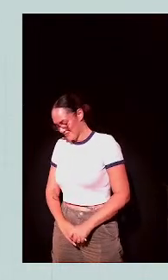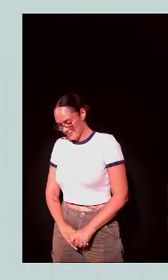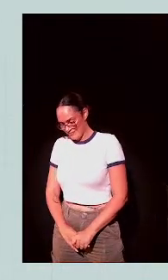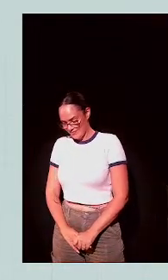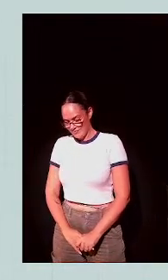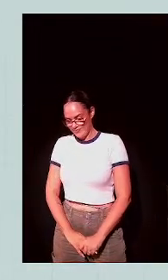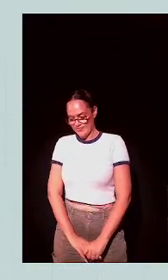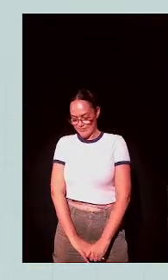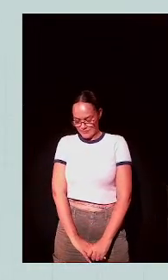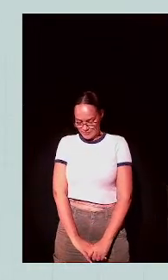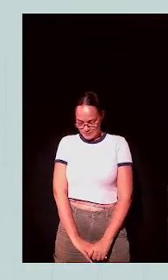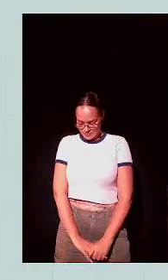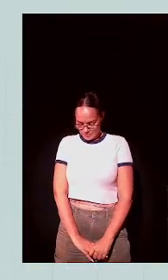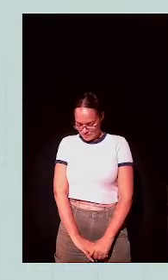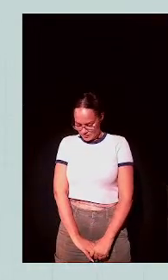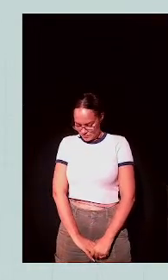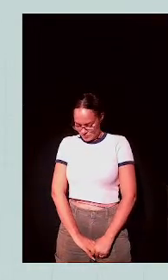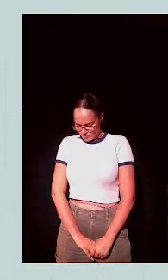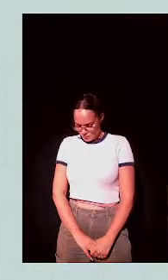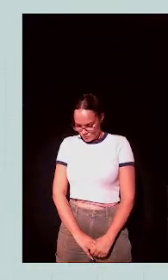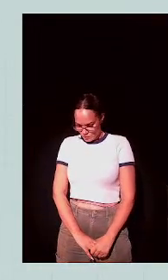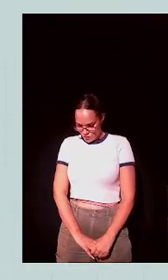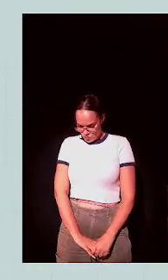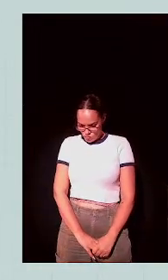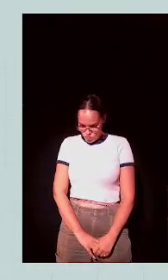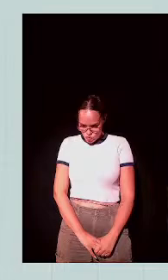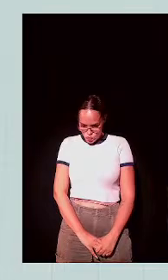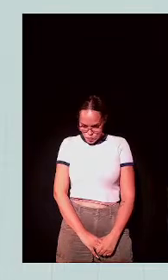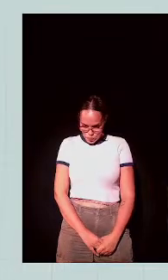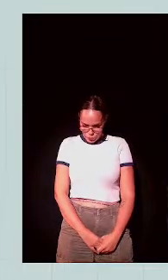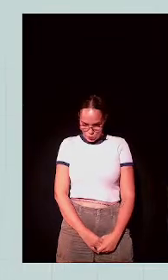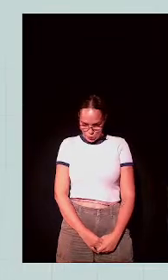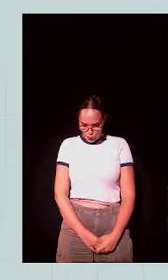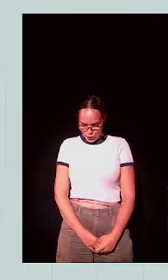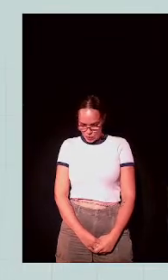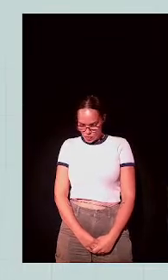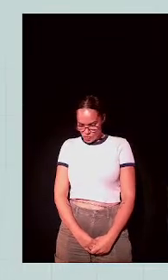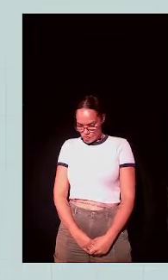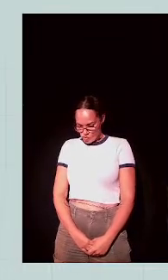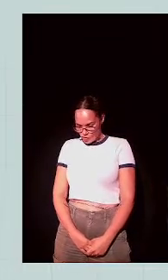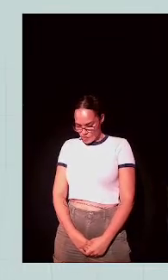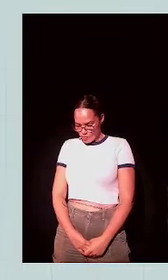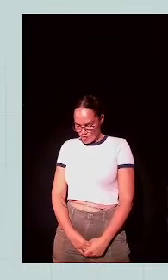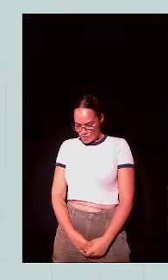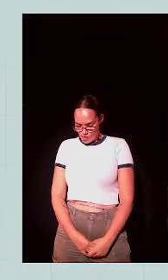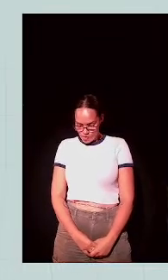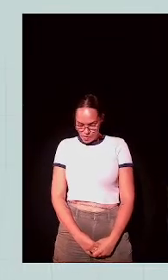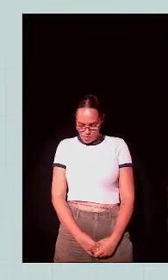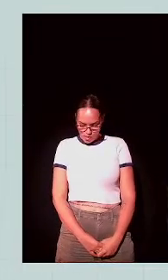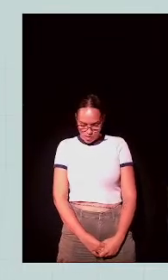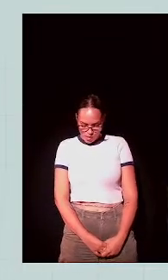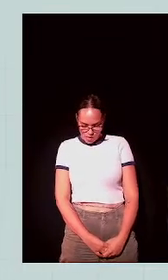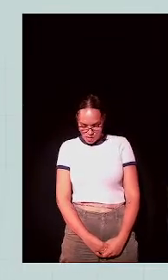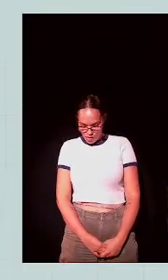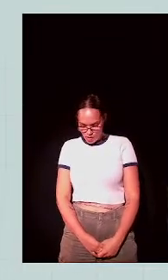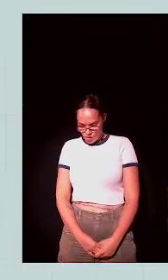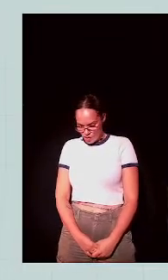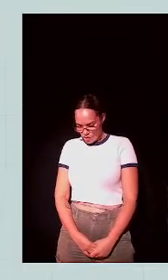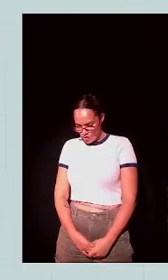So, for some reason, we've got sound but not visual. I'm not sure why. I'll not have to worry about that for a moment.